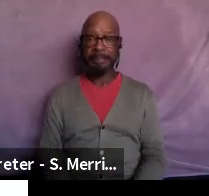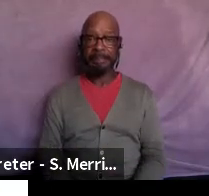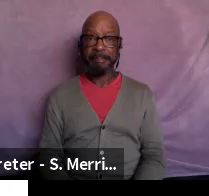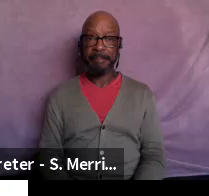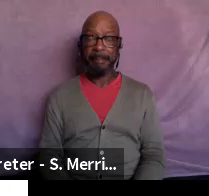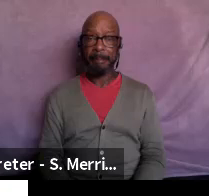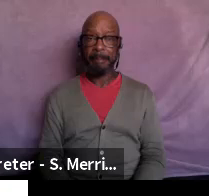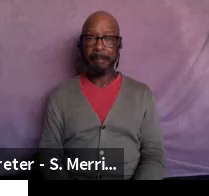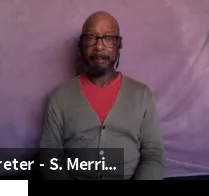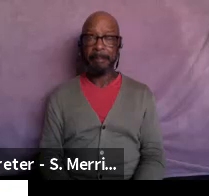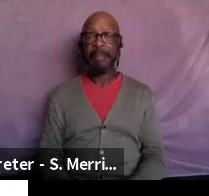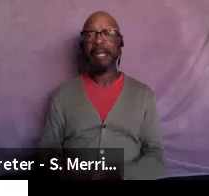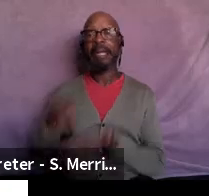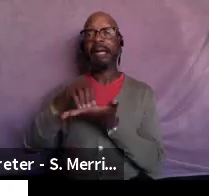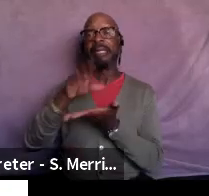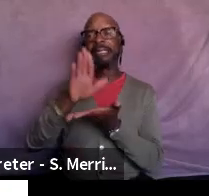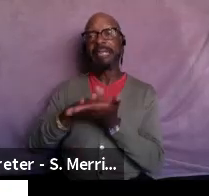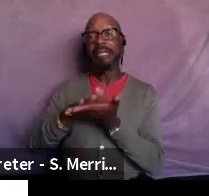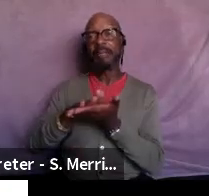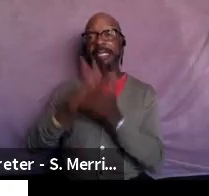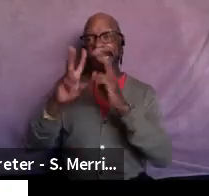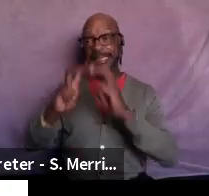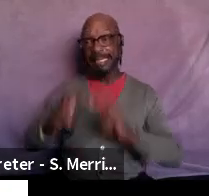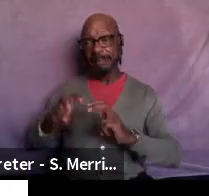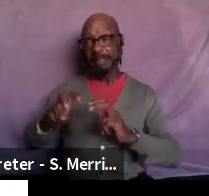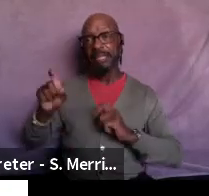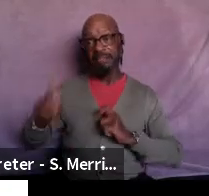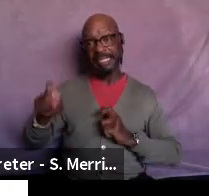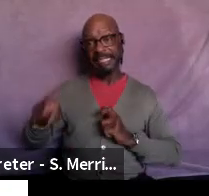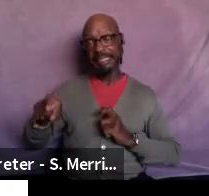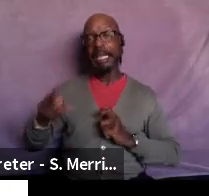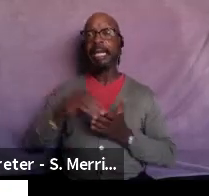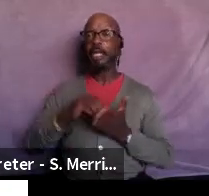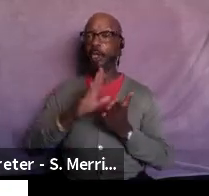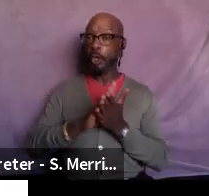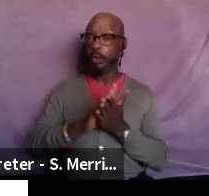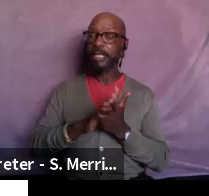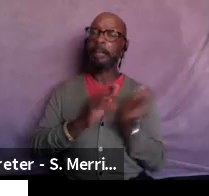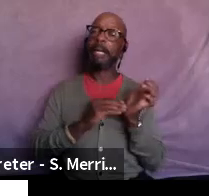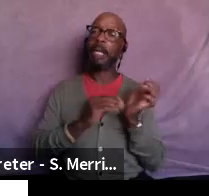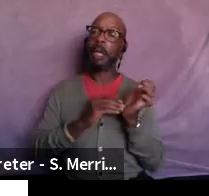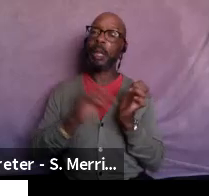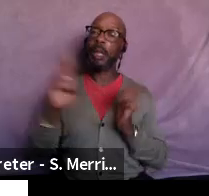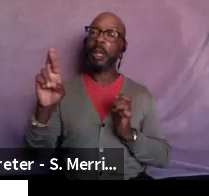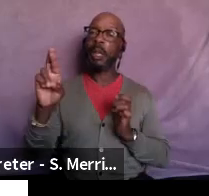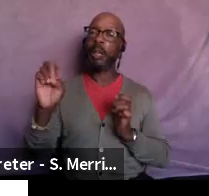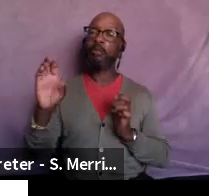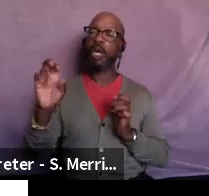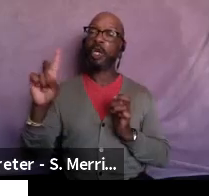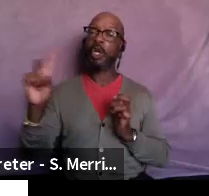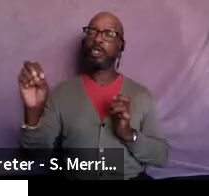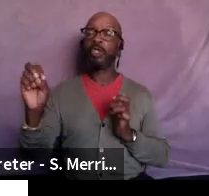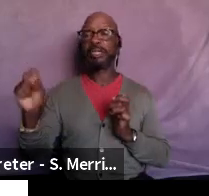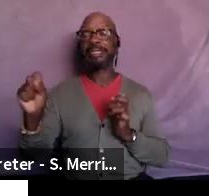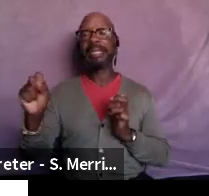document the assessment of needs and notes in the medical records, document denials and give patients and companions